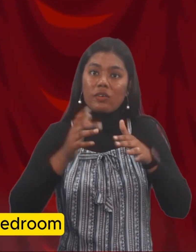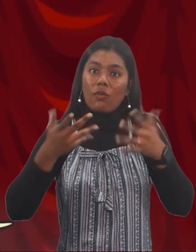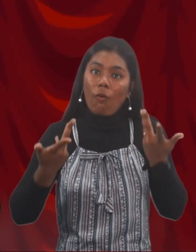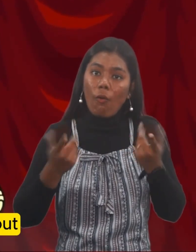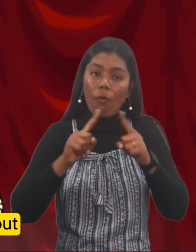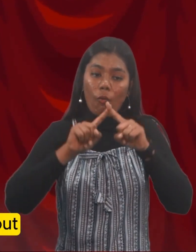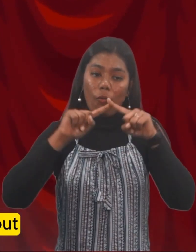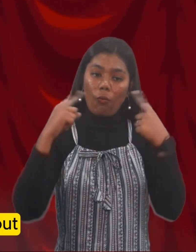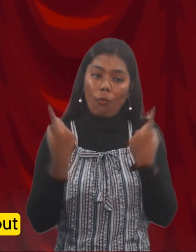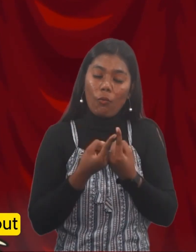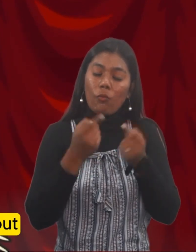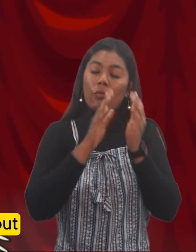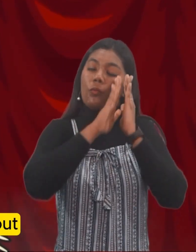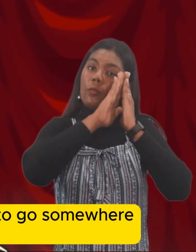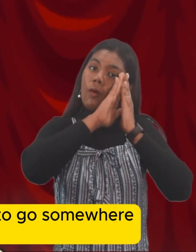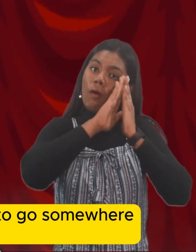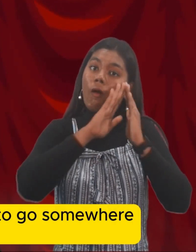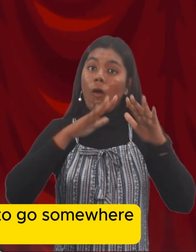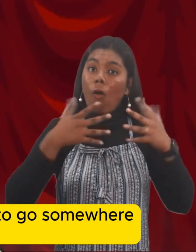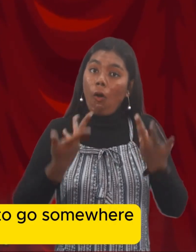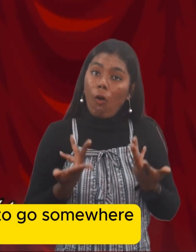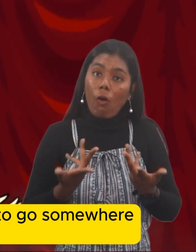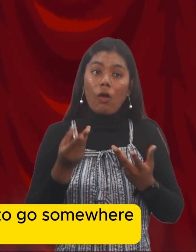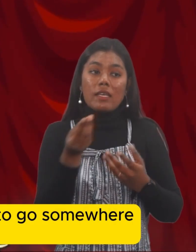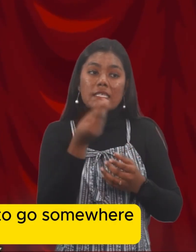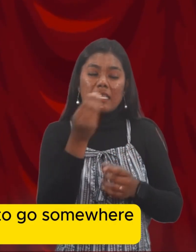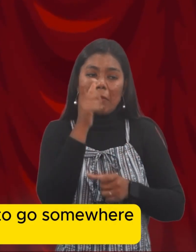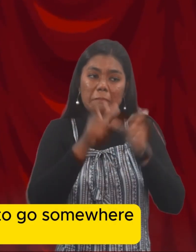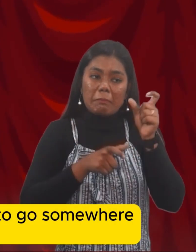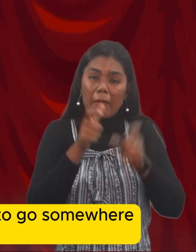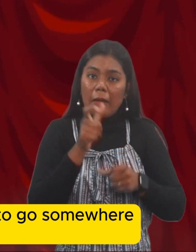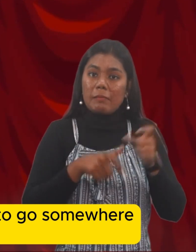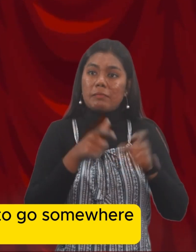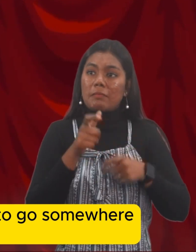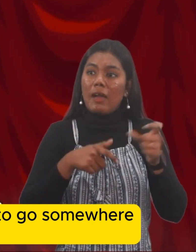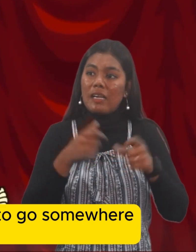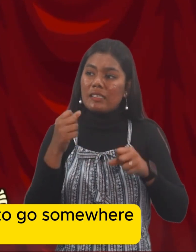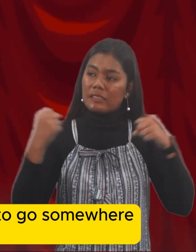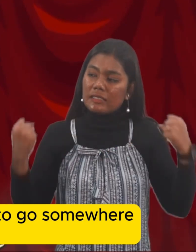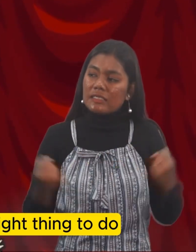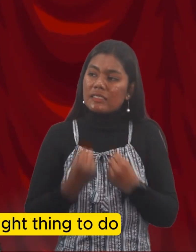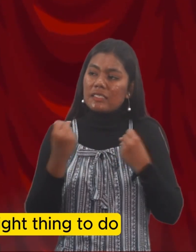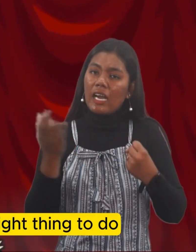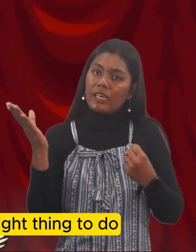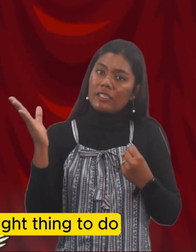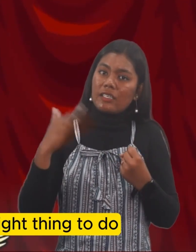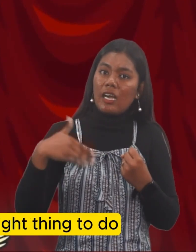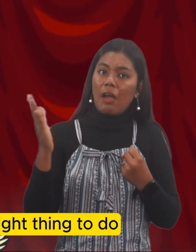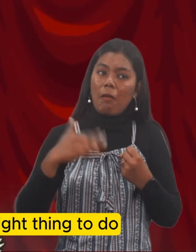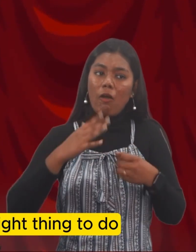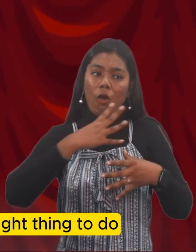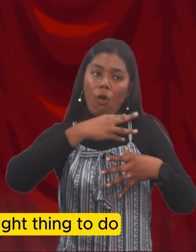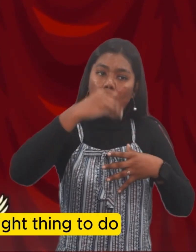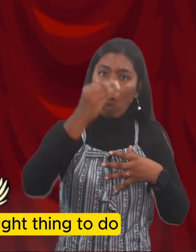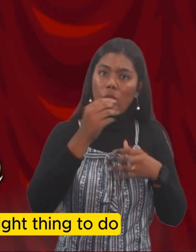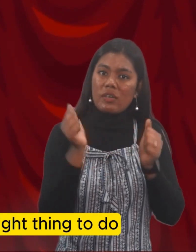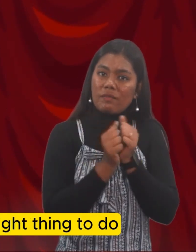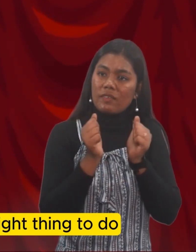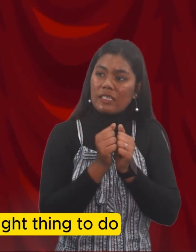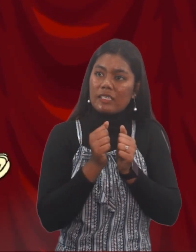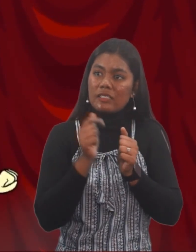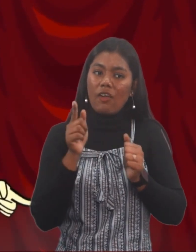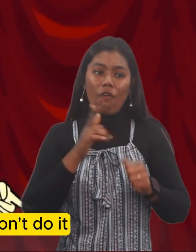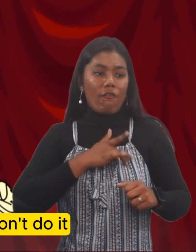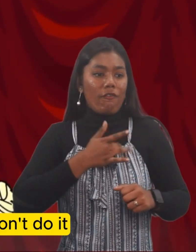bedroom. I'm talking about if somebody tries to get you to go somewhere with them and you know it's not the right thing to